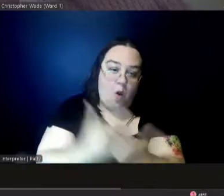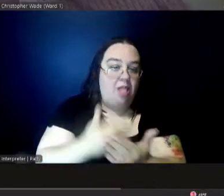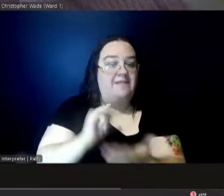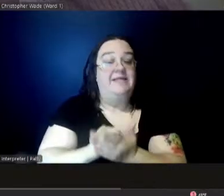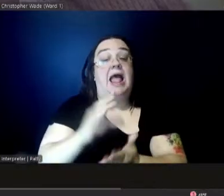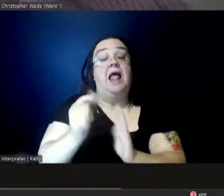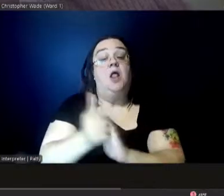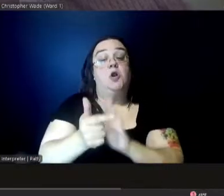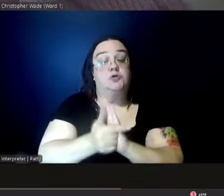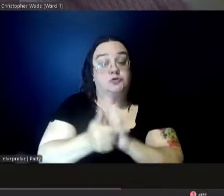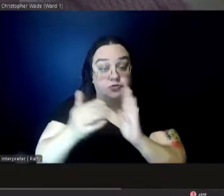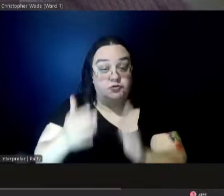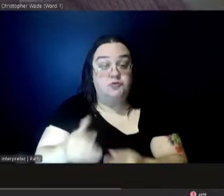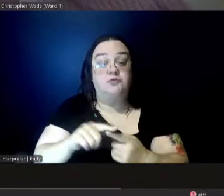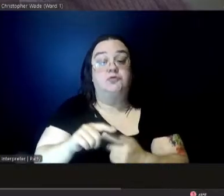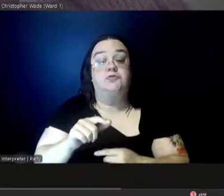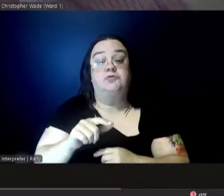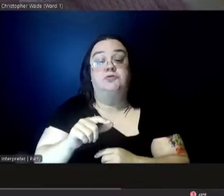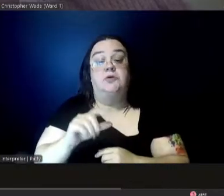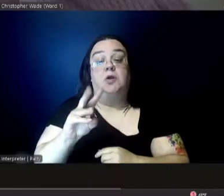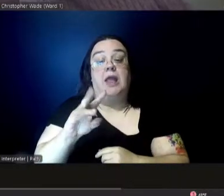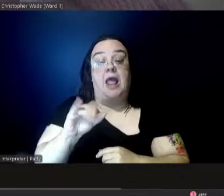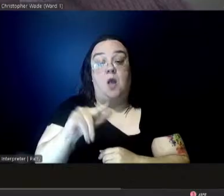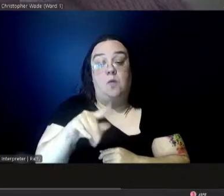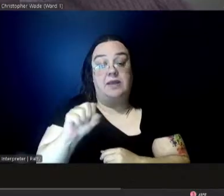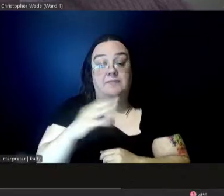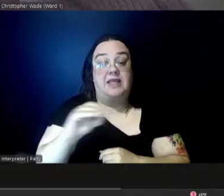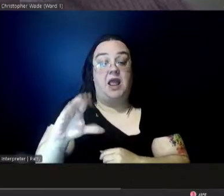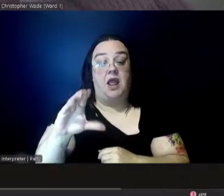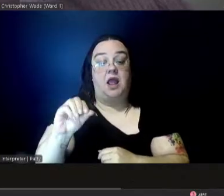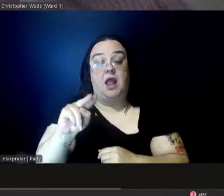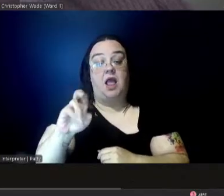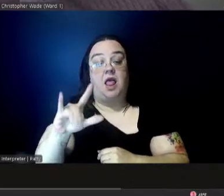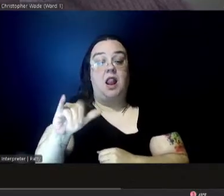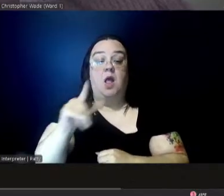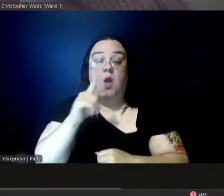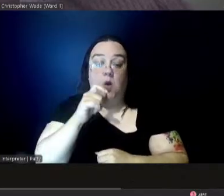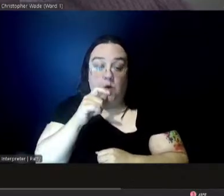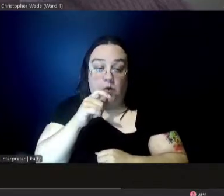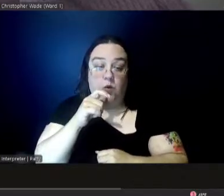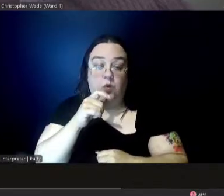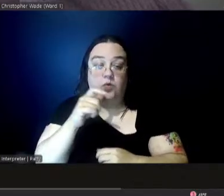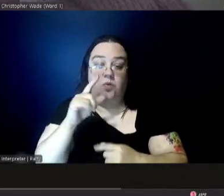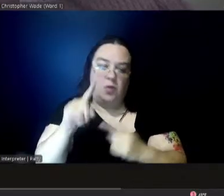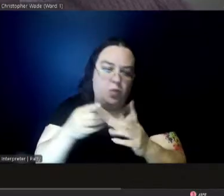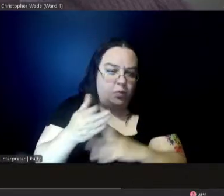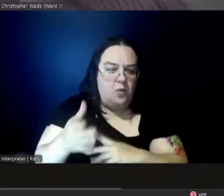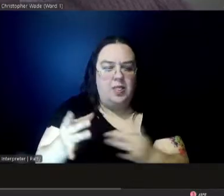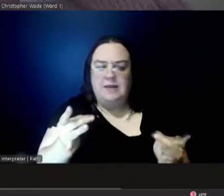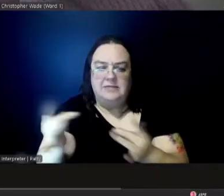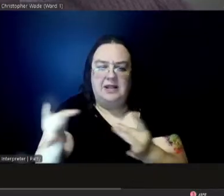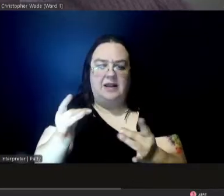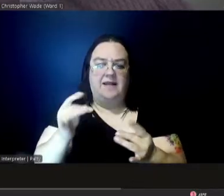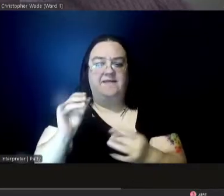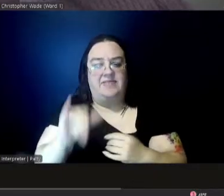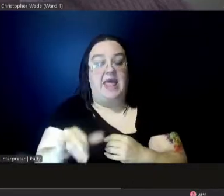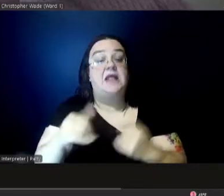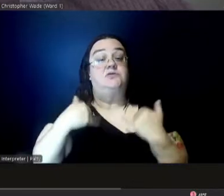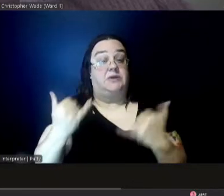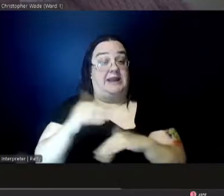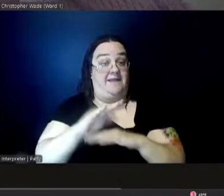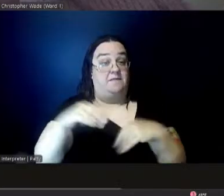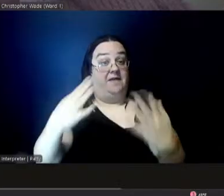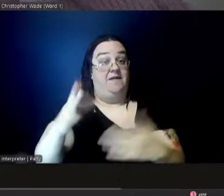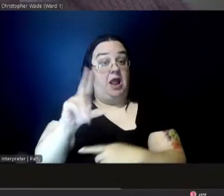and Connolly, who traversed the muddy waters of a county administrative hearing and appeal. So this evening, I am providing an update because